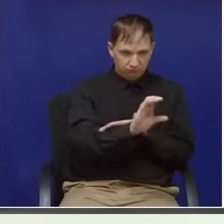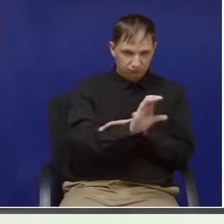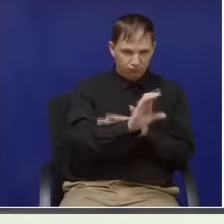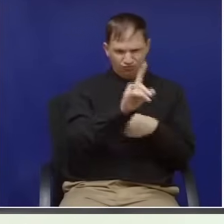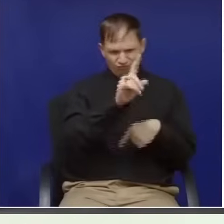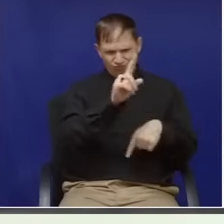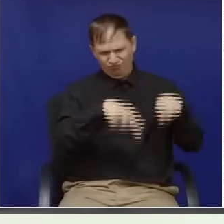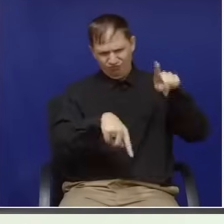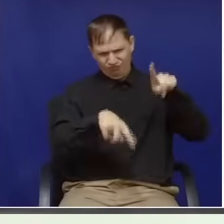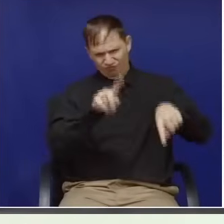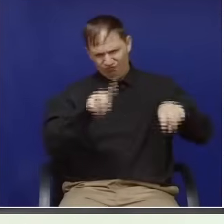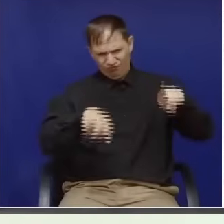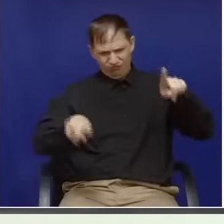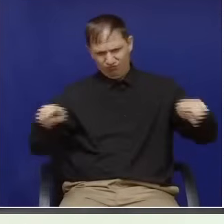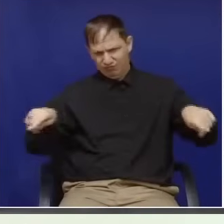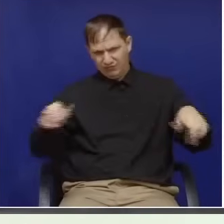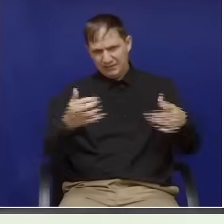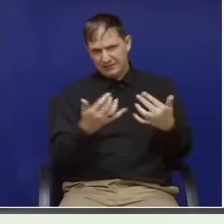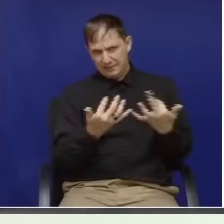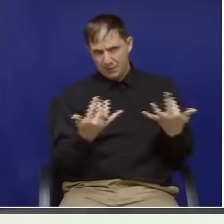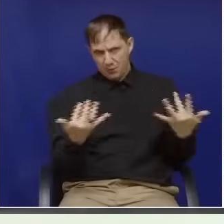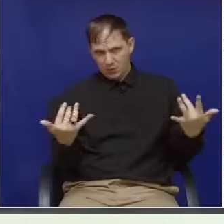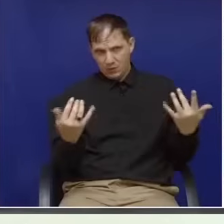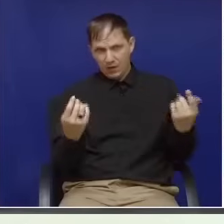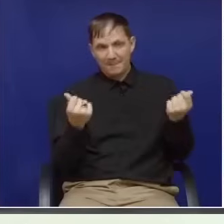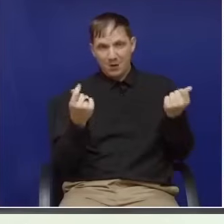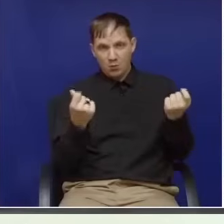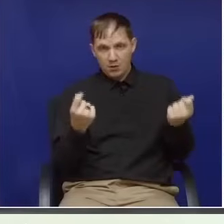various amounts with